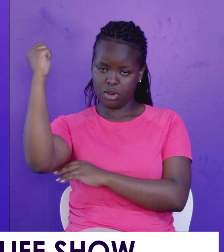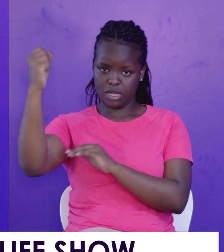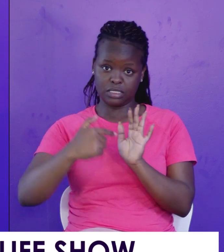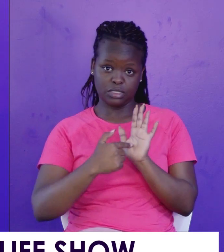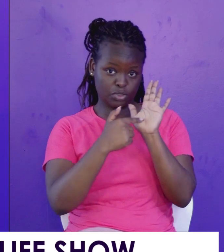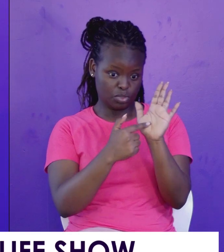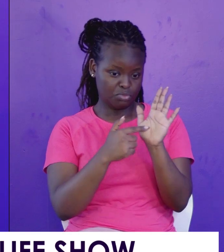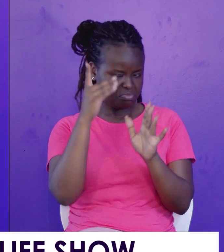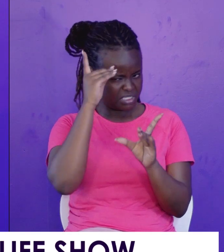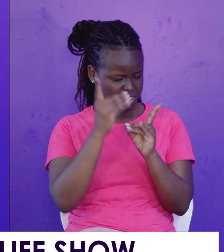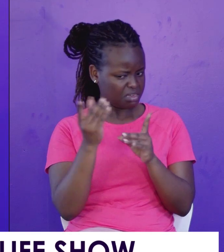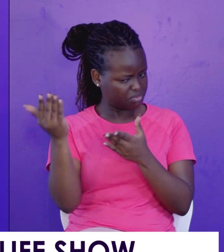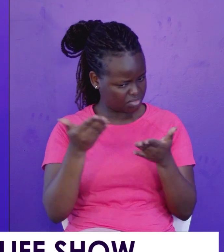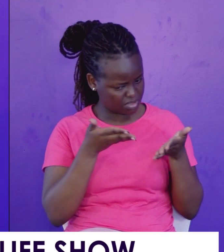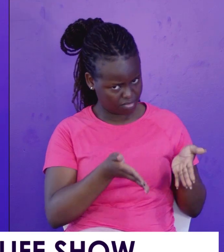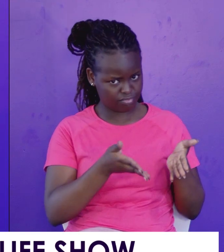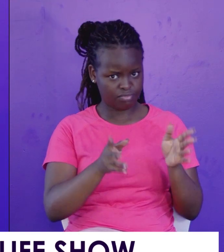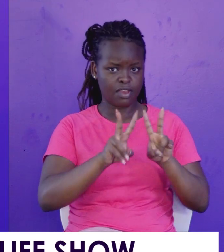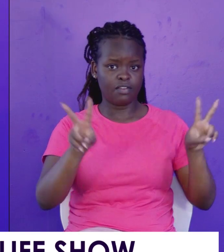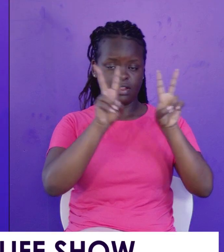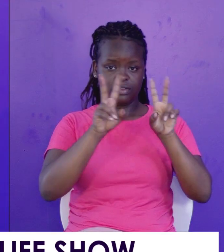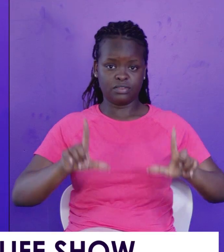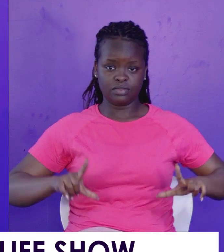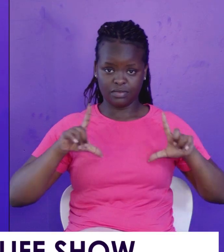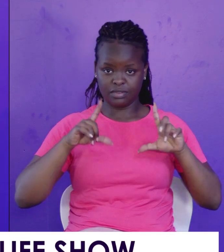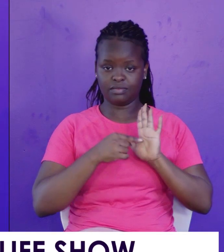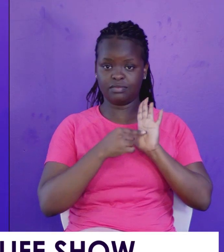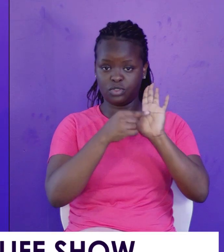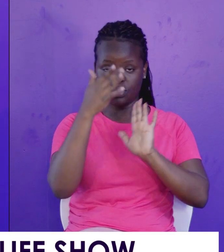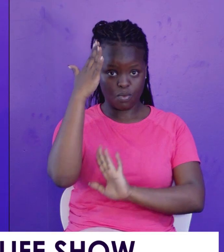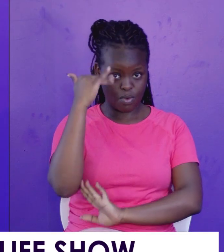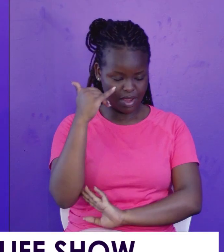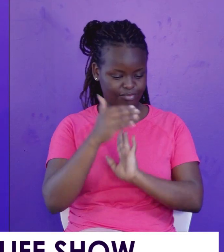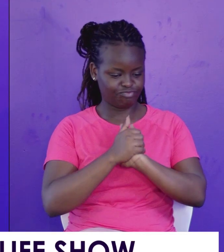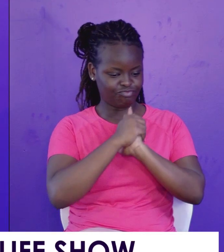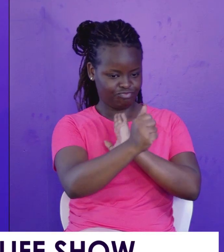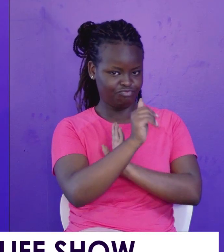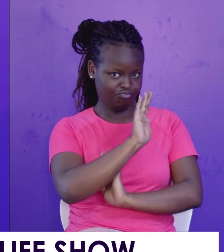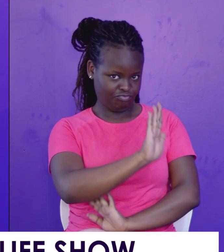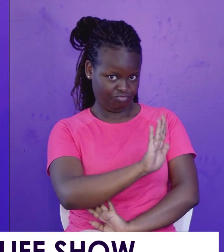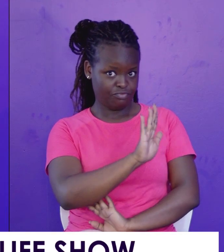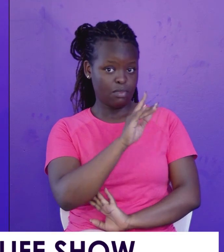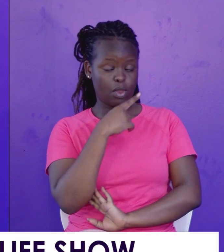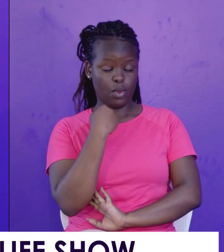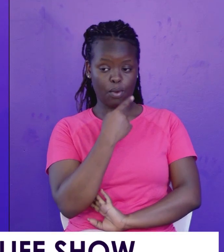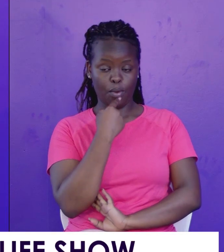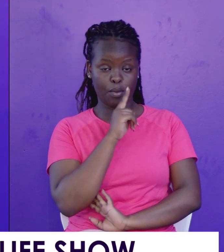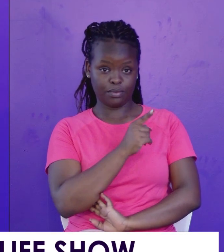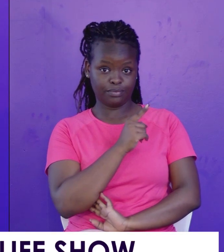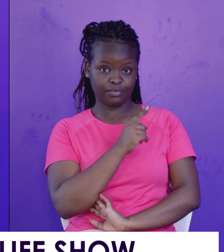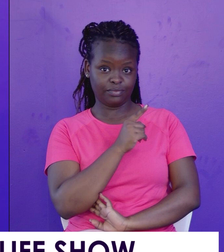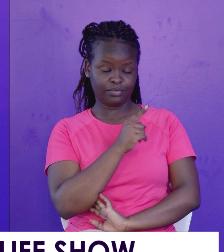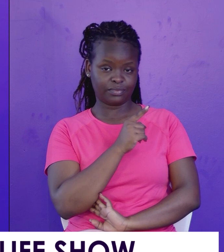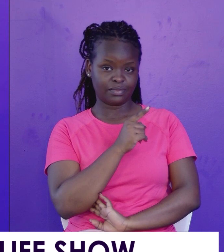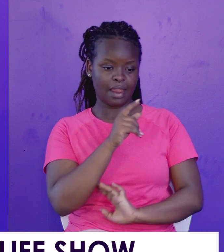today here on Treasures of Life show because of his expertise. He is a